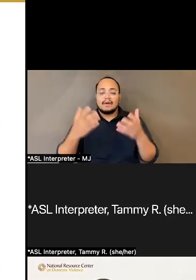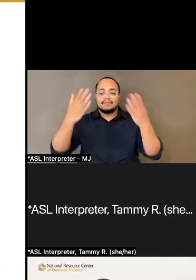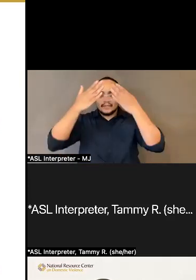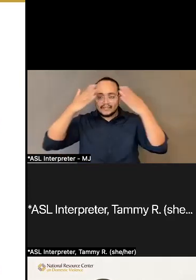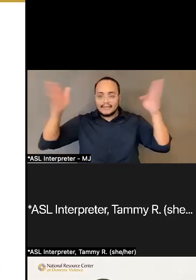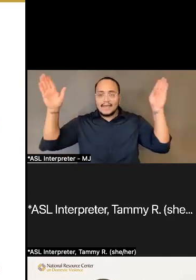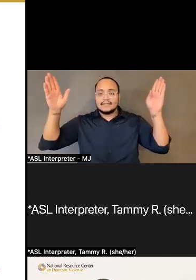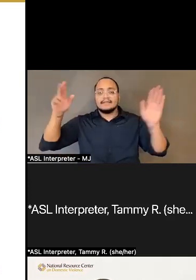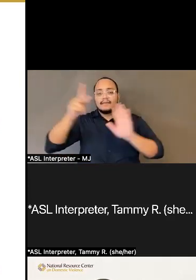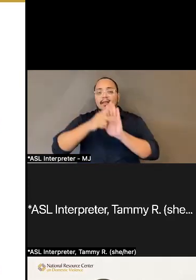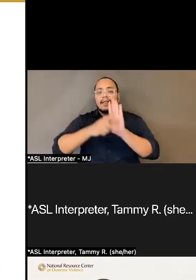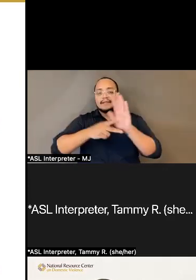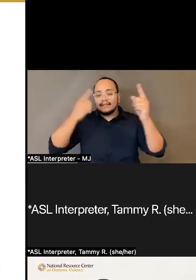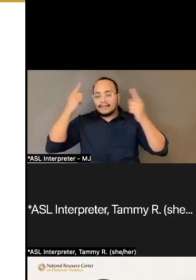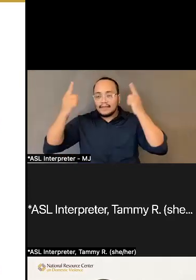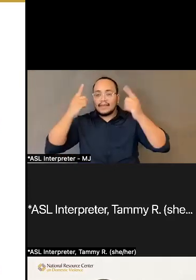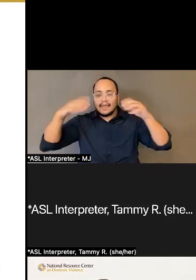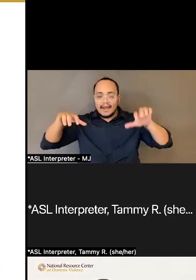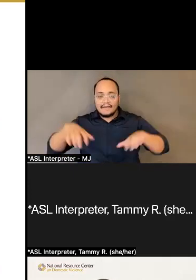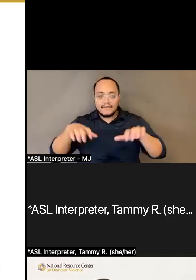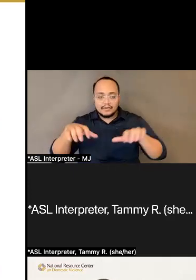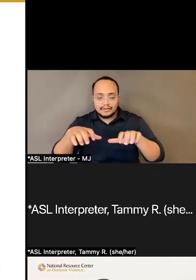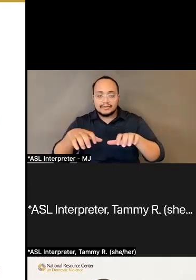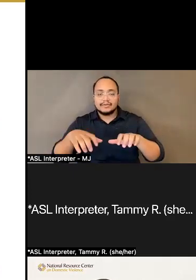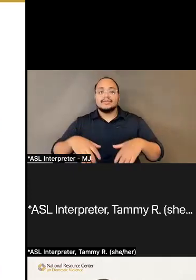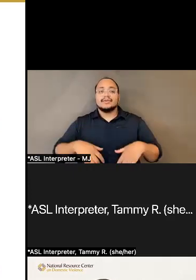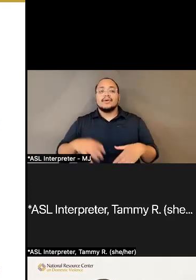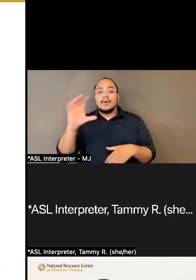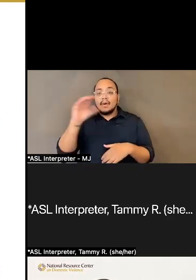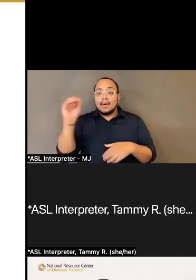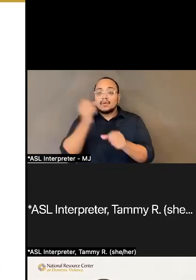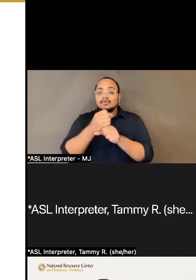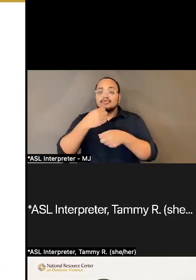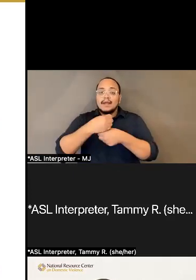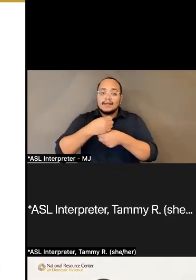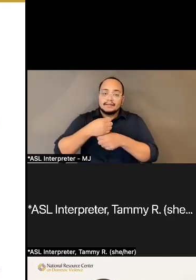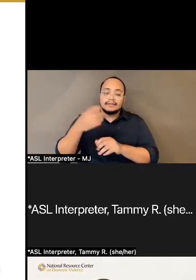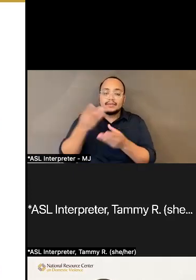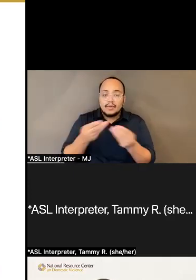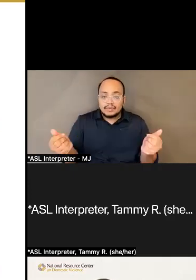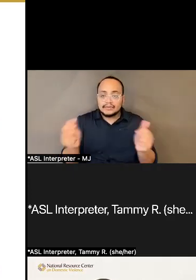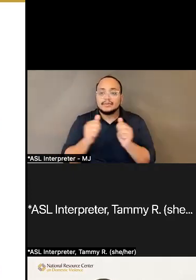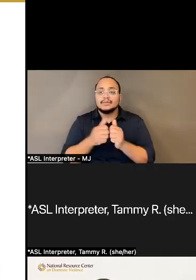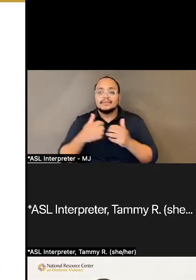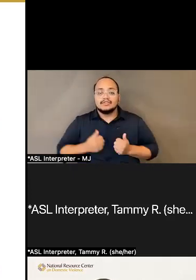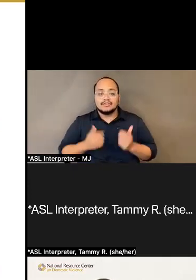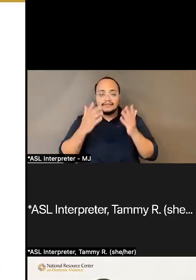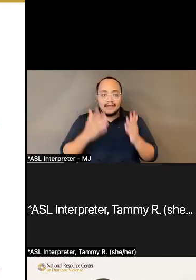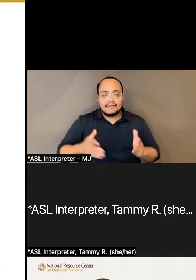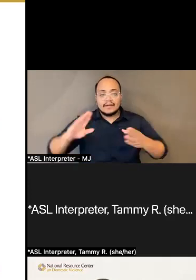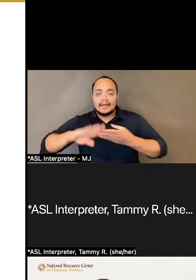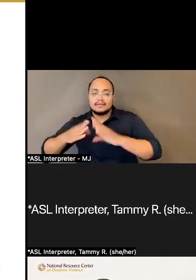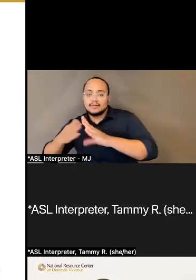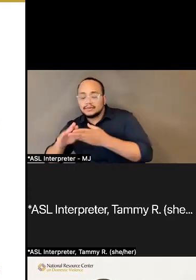thinking and efforts, co-creating solutions with survivors and communities